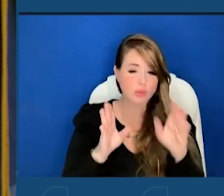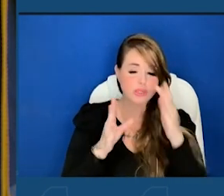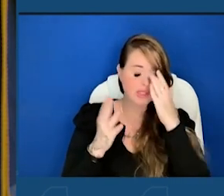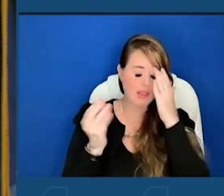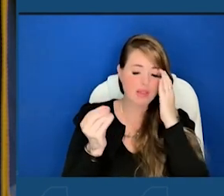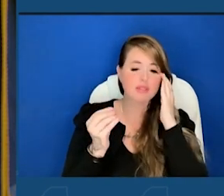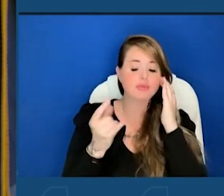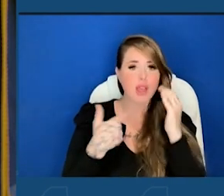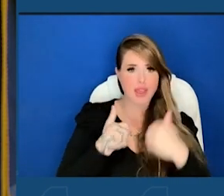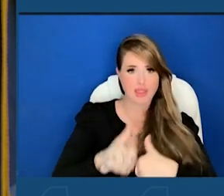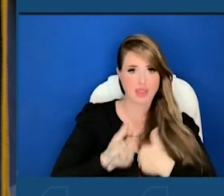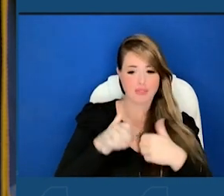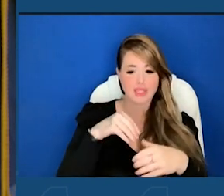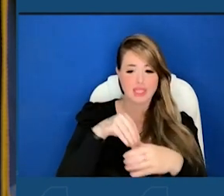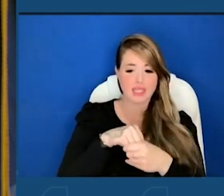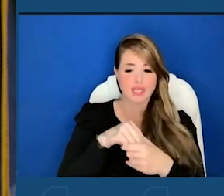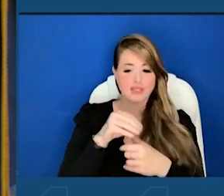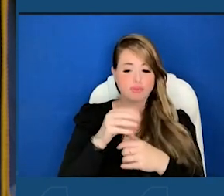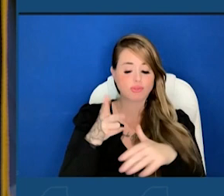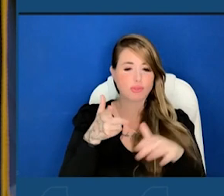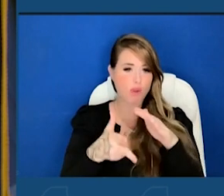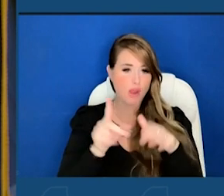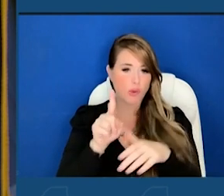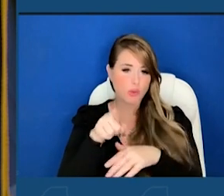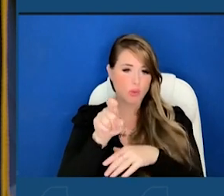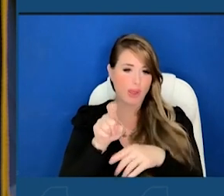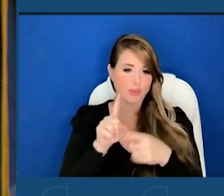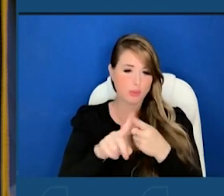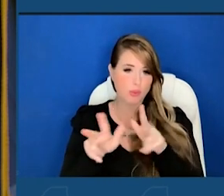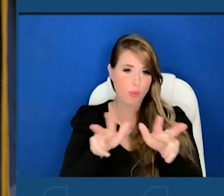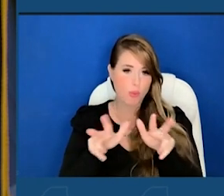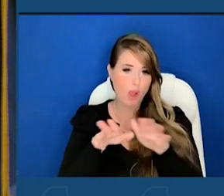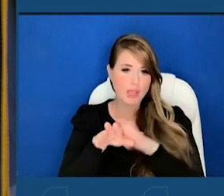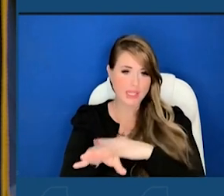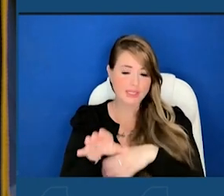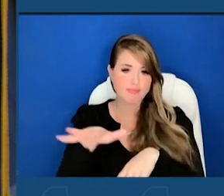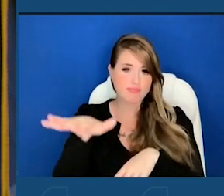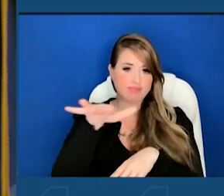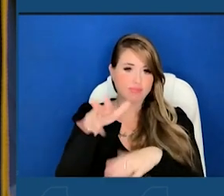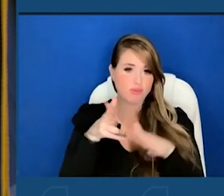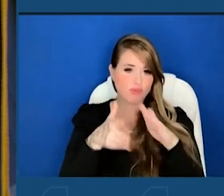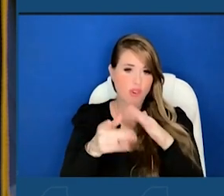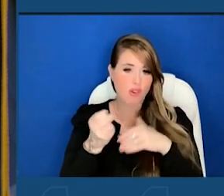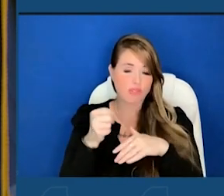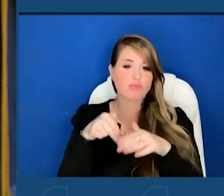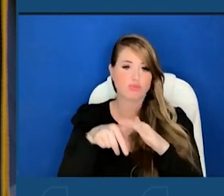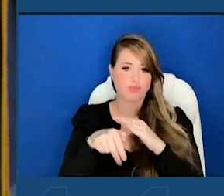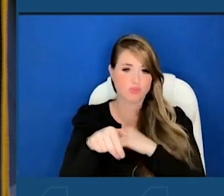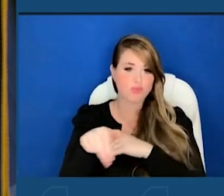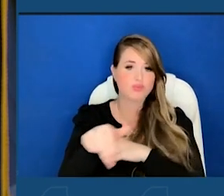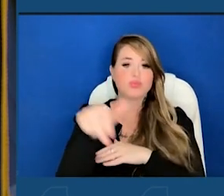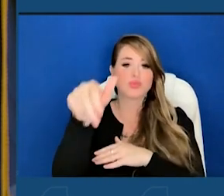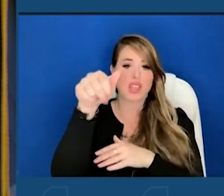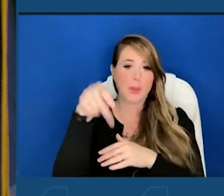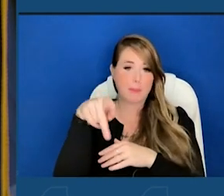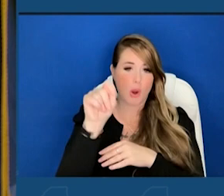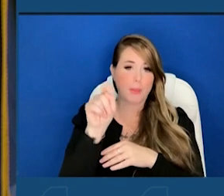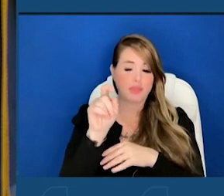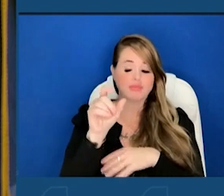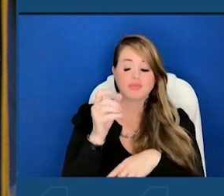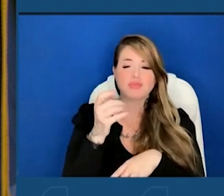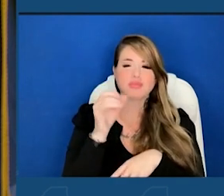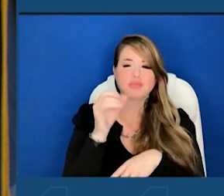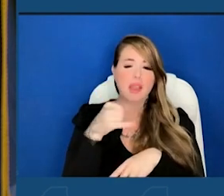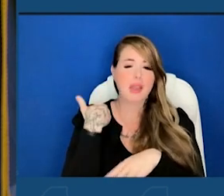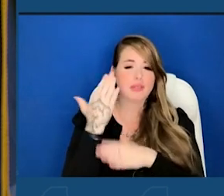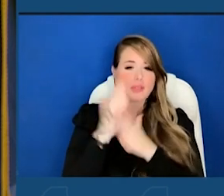I lived in a garage where you had to walk in the garage and then go into an apartment that had some type of